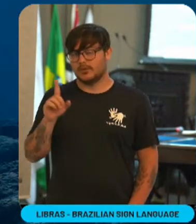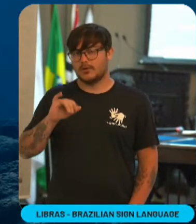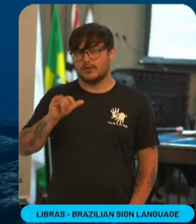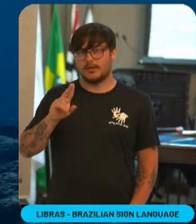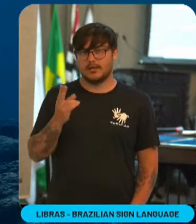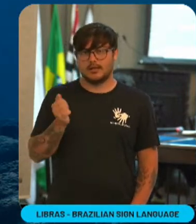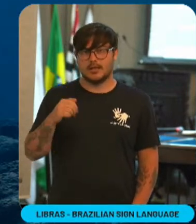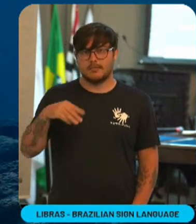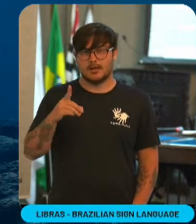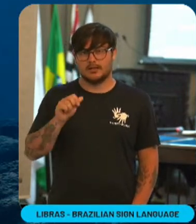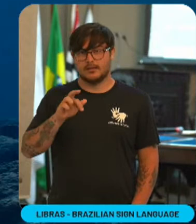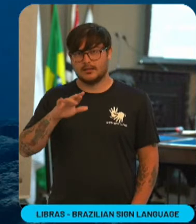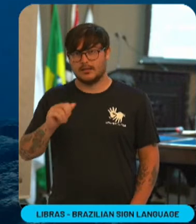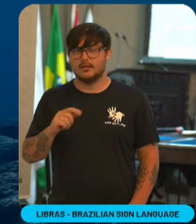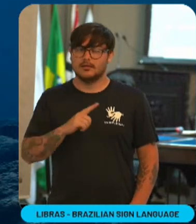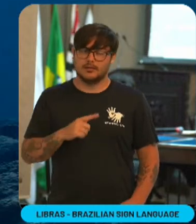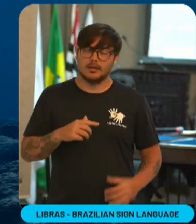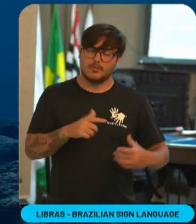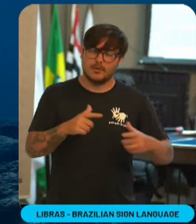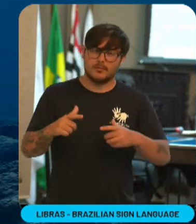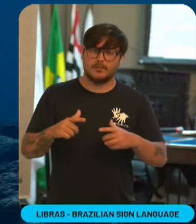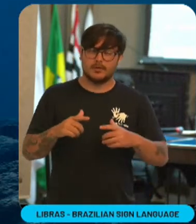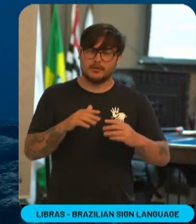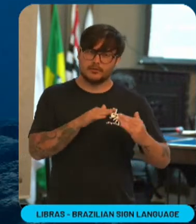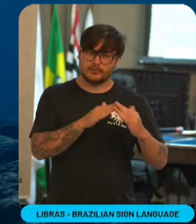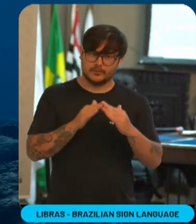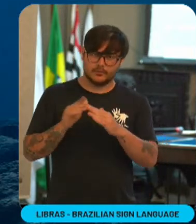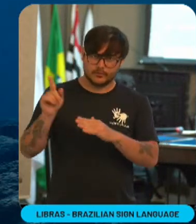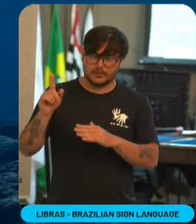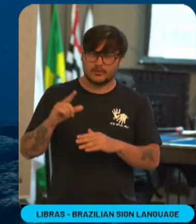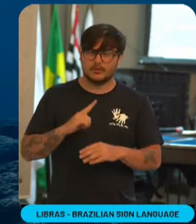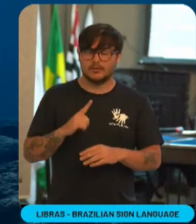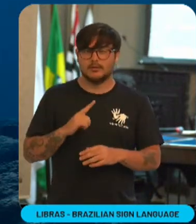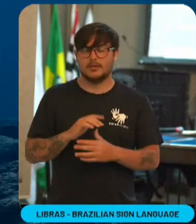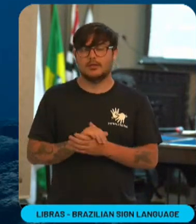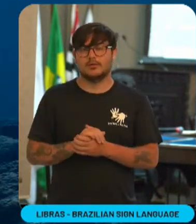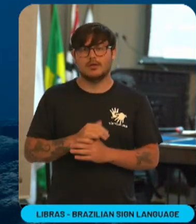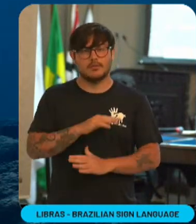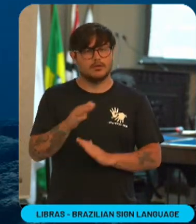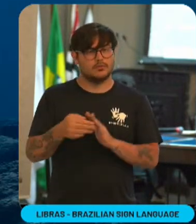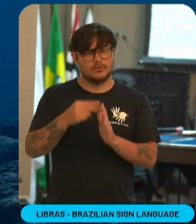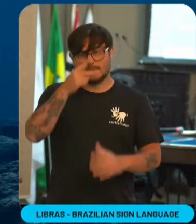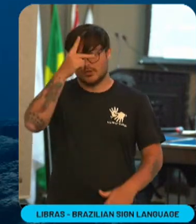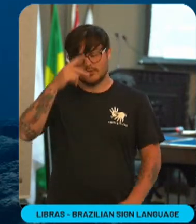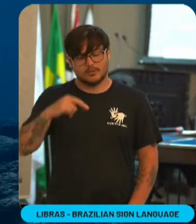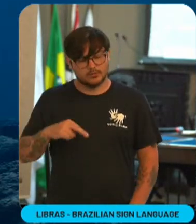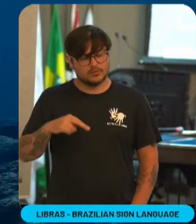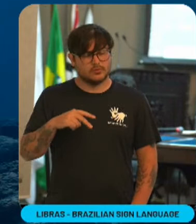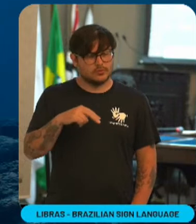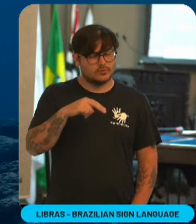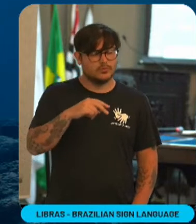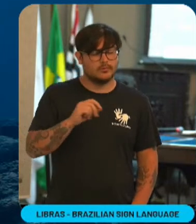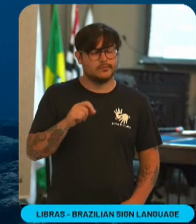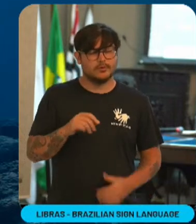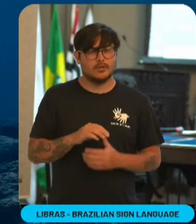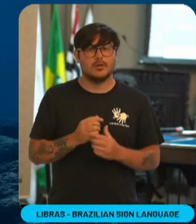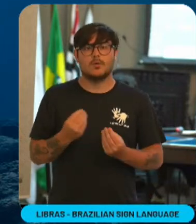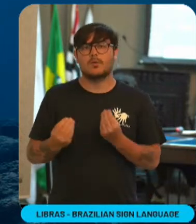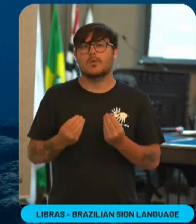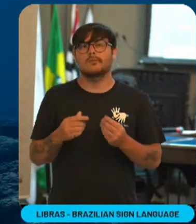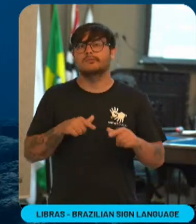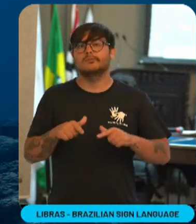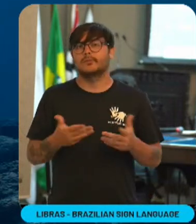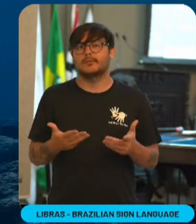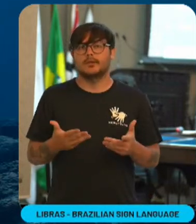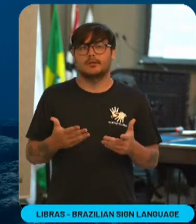by car. So you go, but we have to reach there walking.